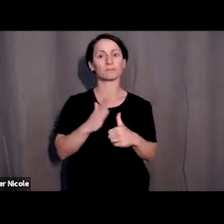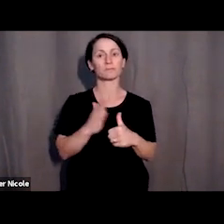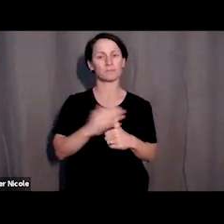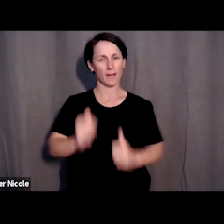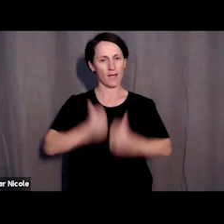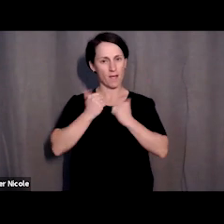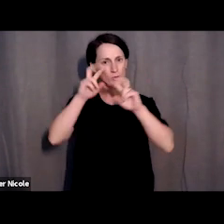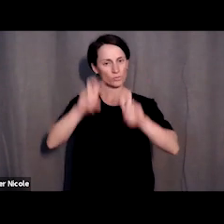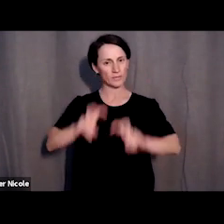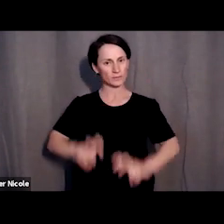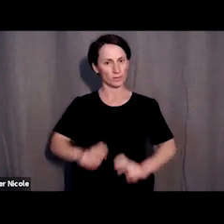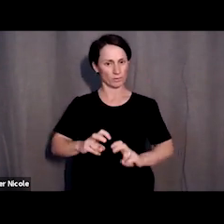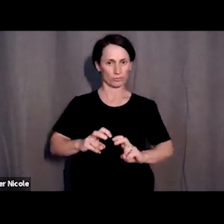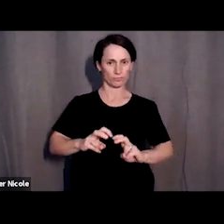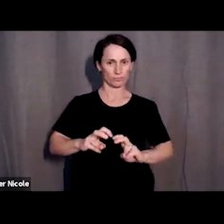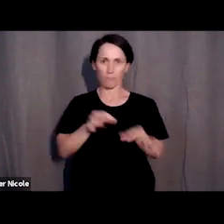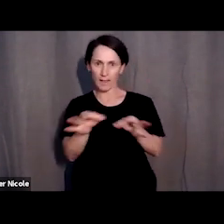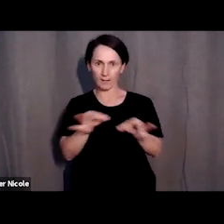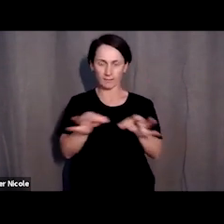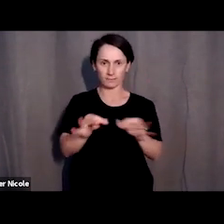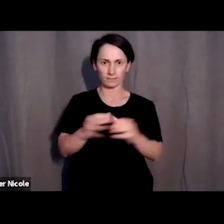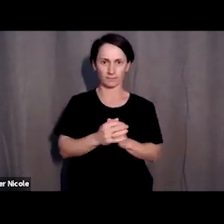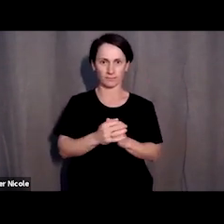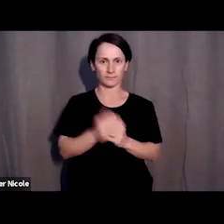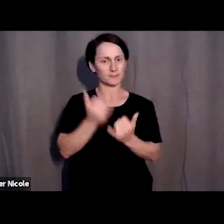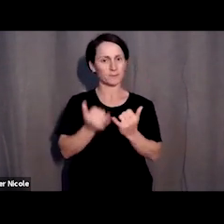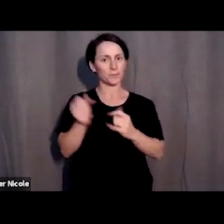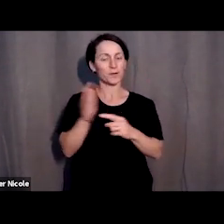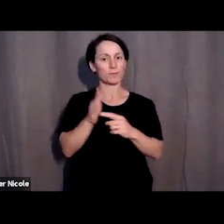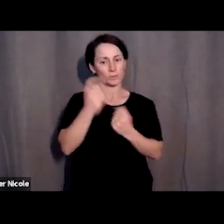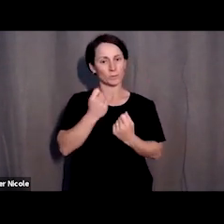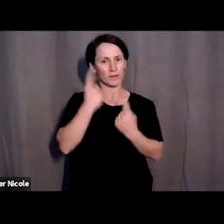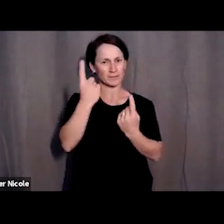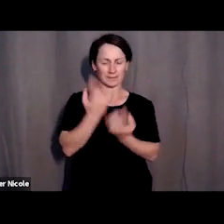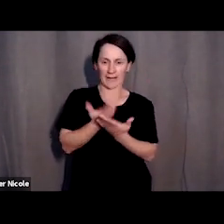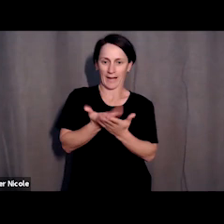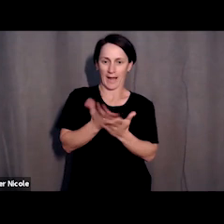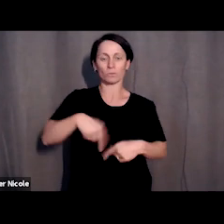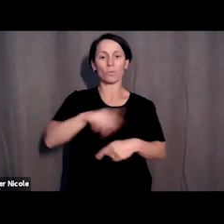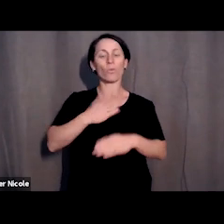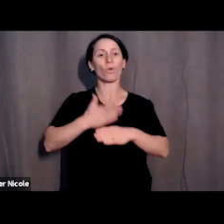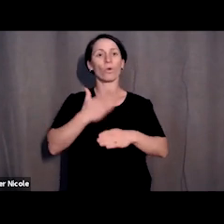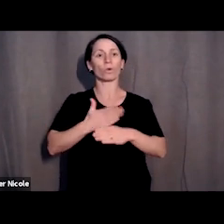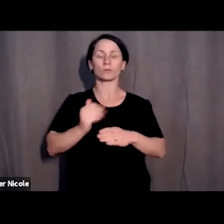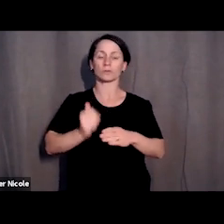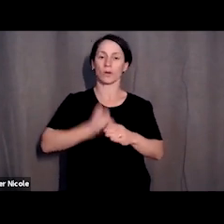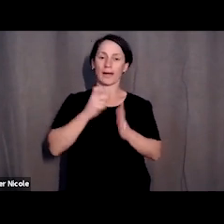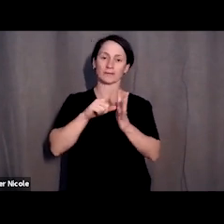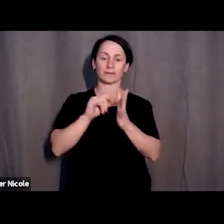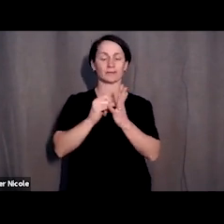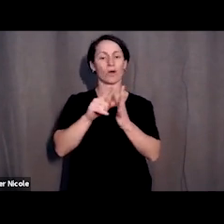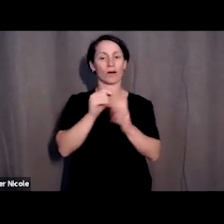research design, because I think this really underpins what we did. And the design was very much